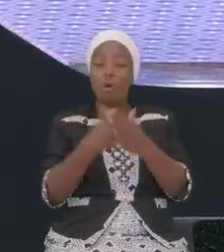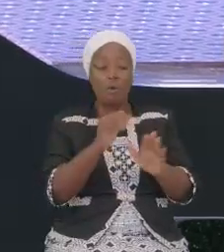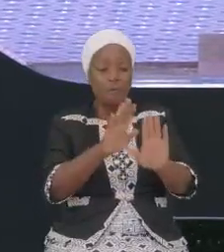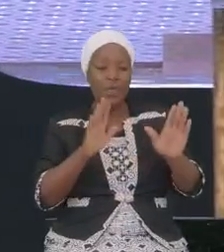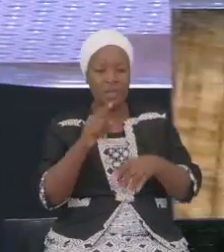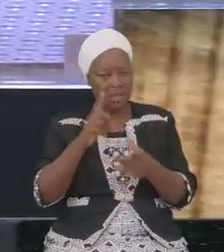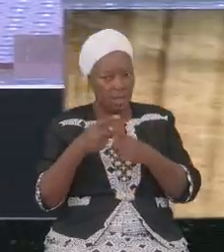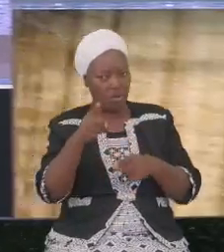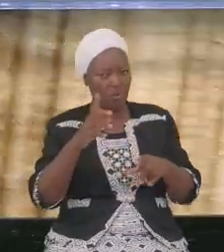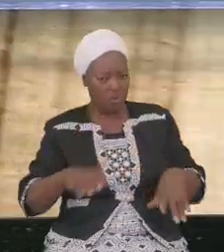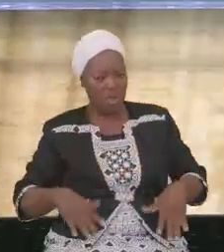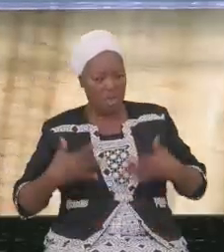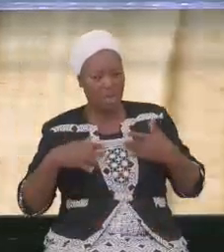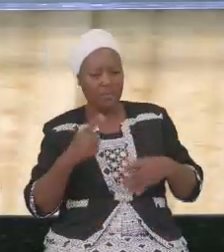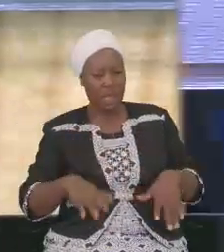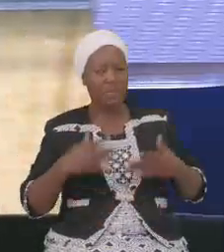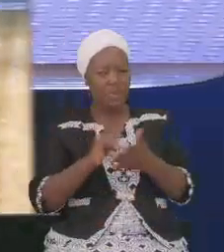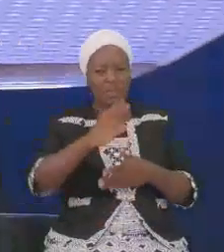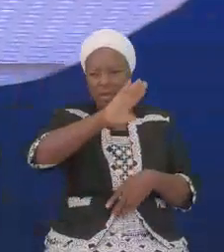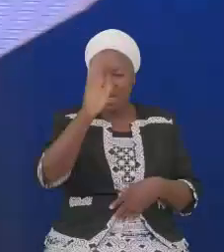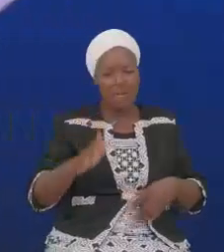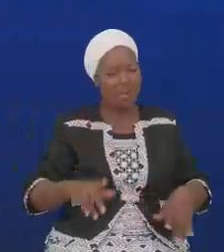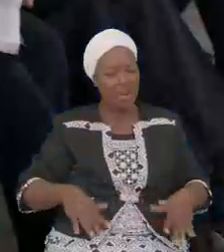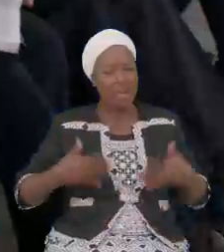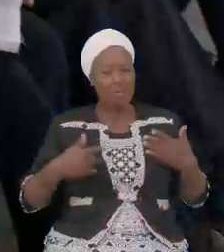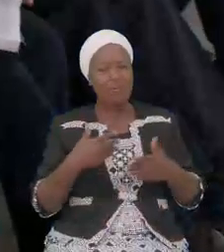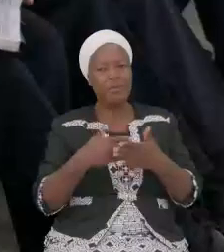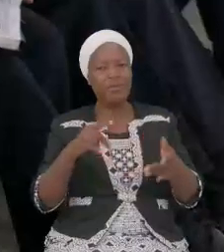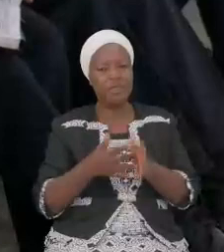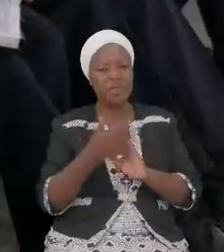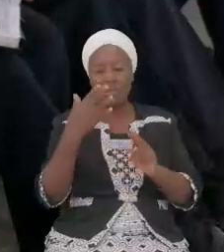will live a life you have never lived before in Jesus' name.